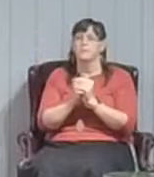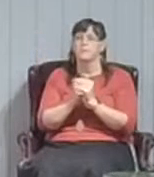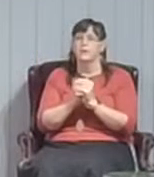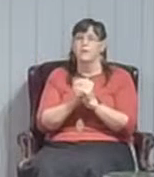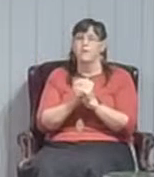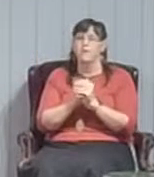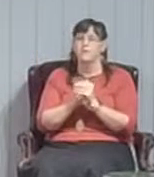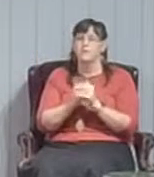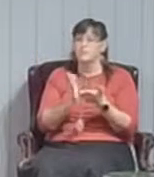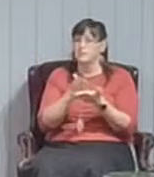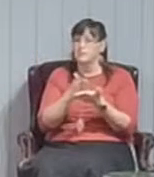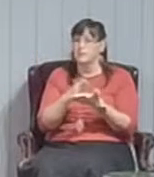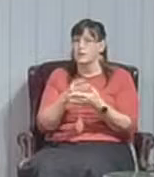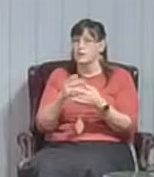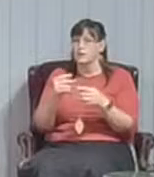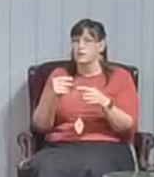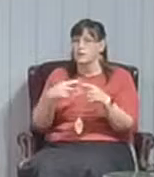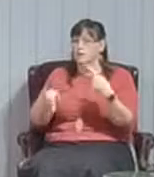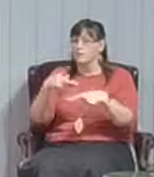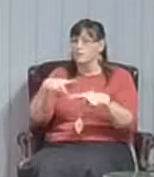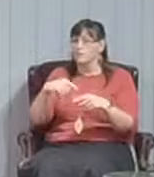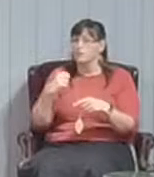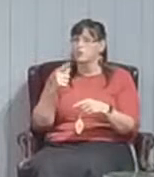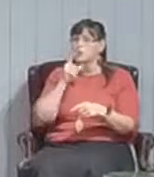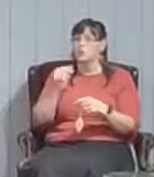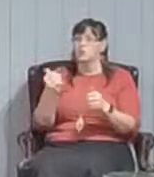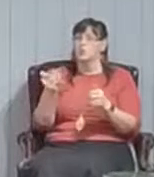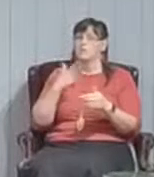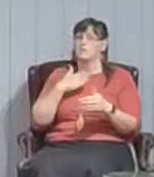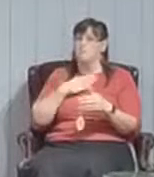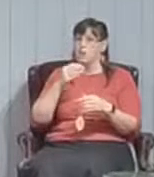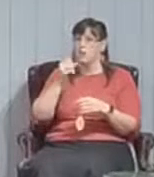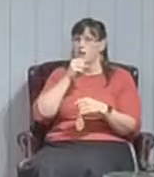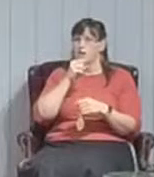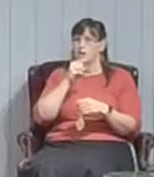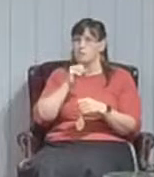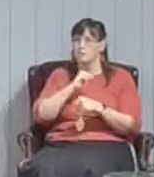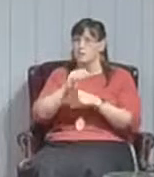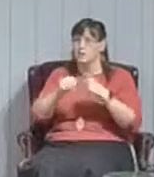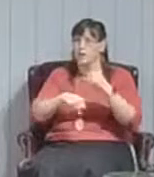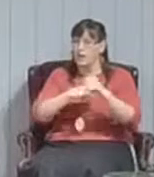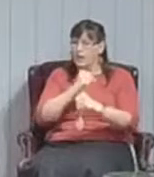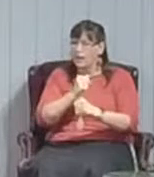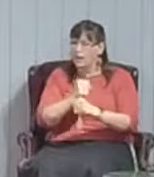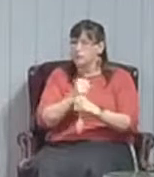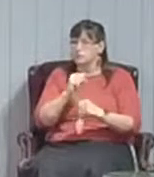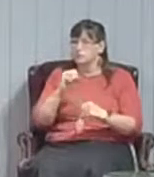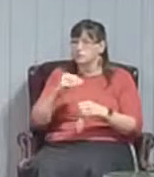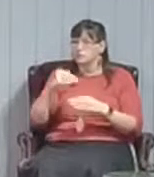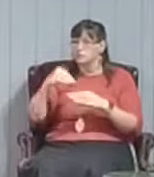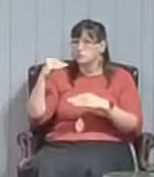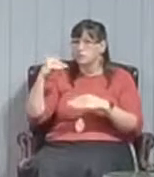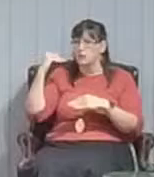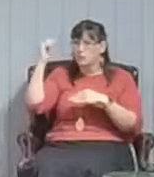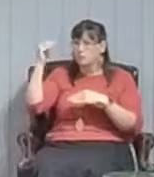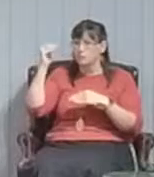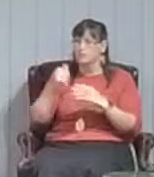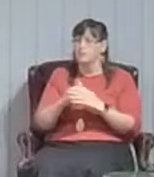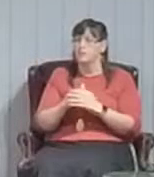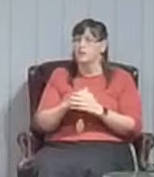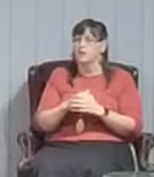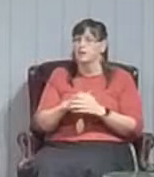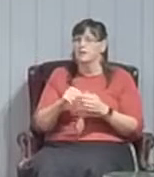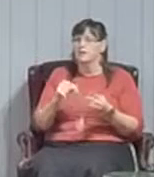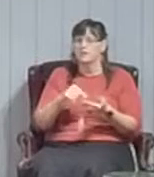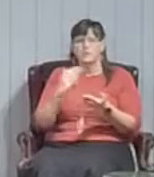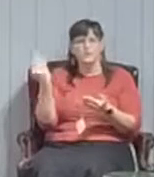And among those that are my age and a little bit older, and not everyone my age and a little bit older, but among those my age and older,